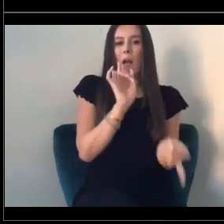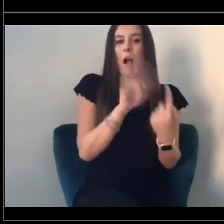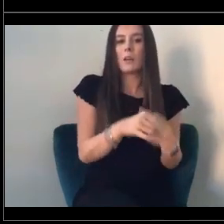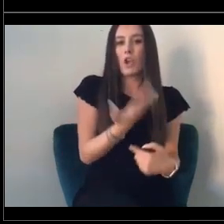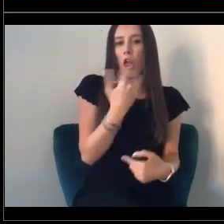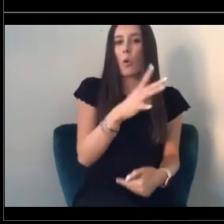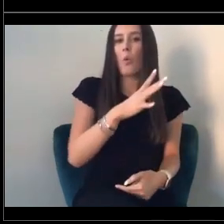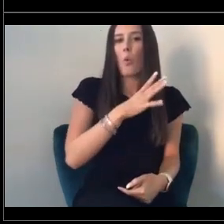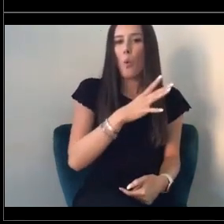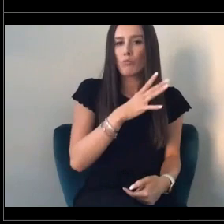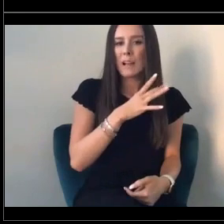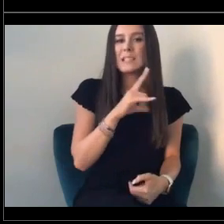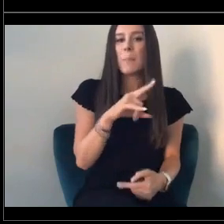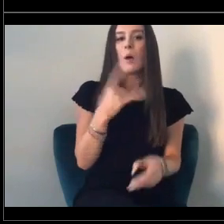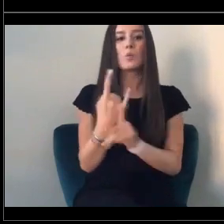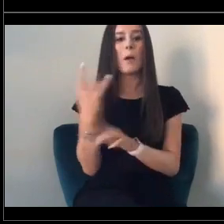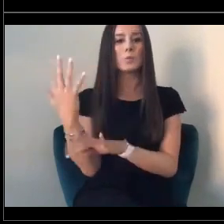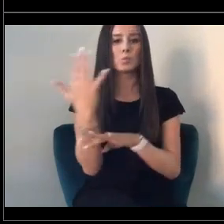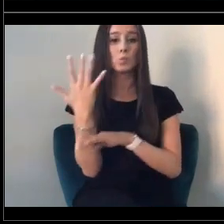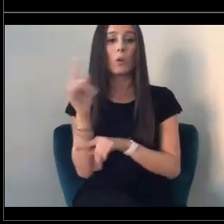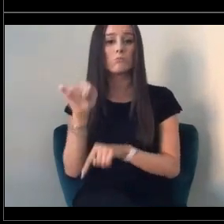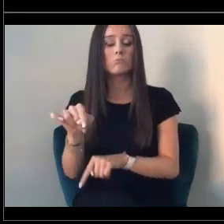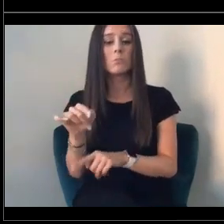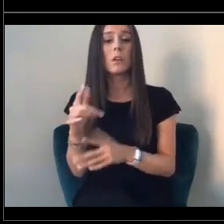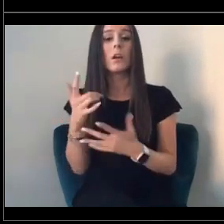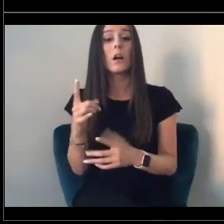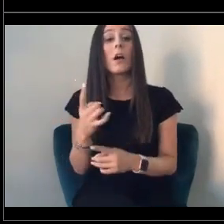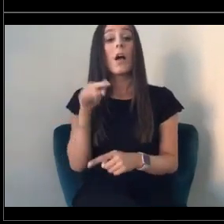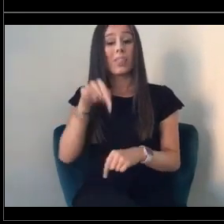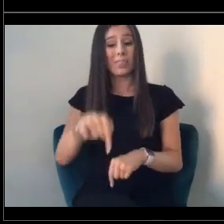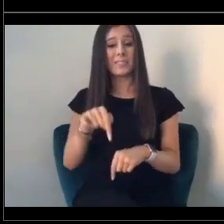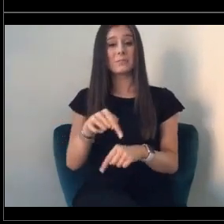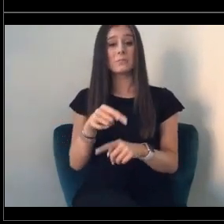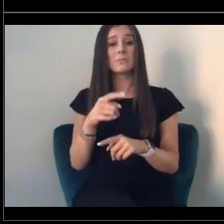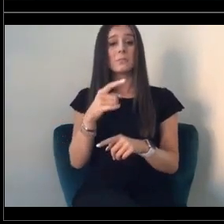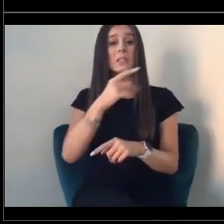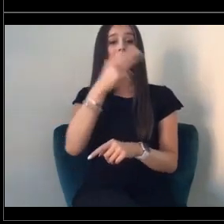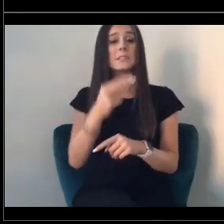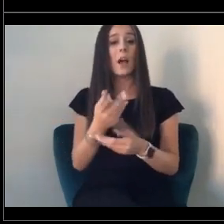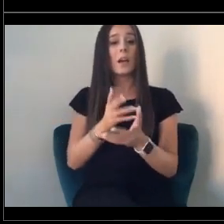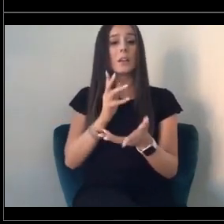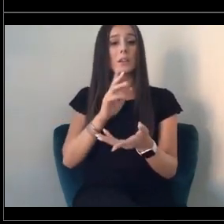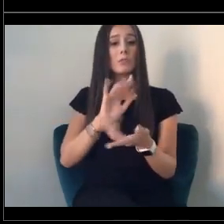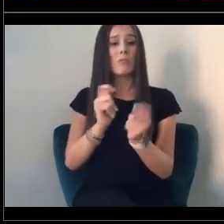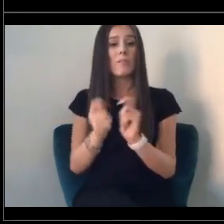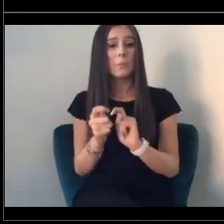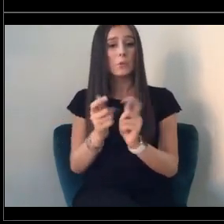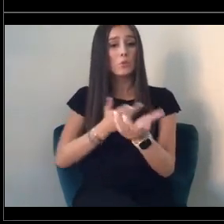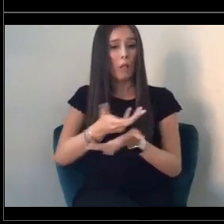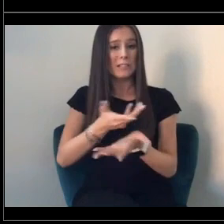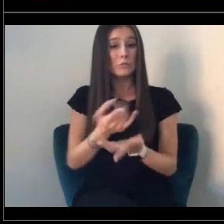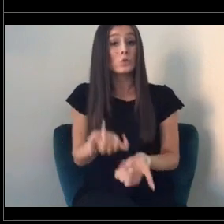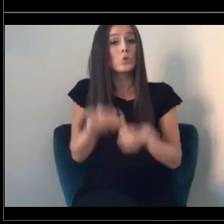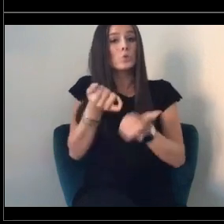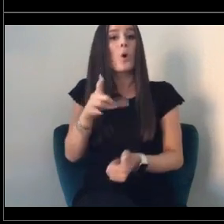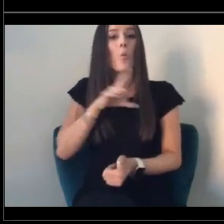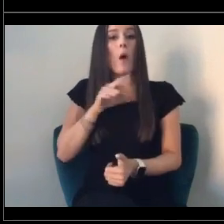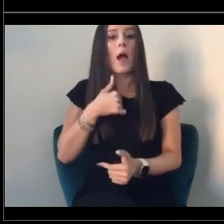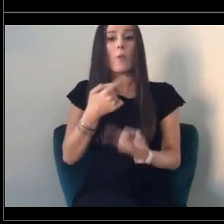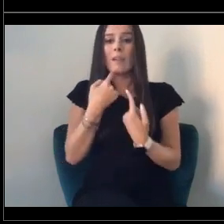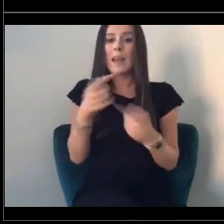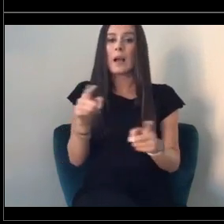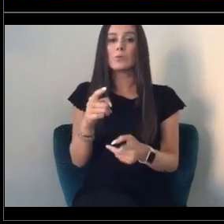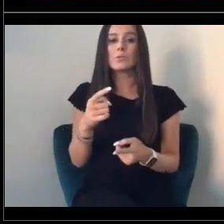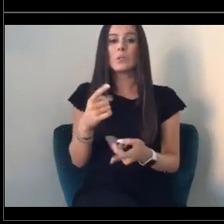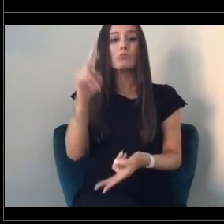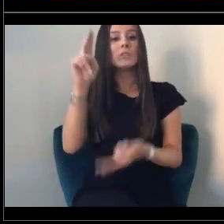yeah, I think the one good thing about this design refinement consultation is that we're announcing a significant reduction in impacts